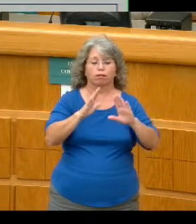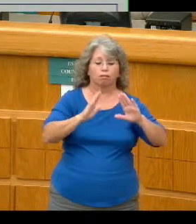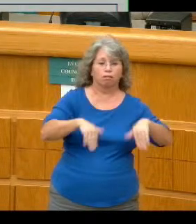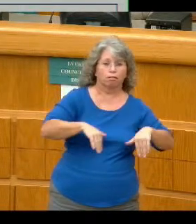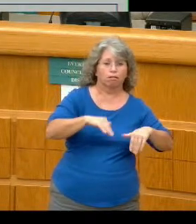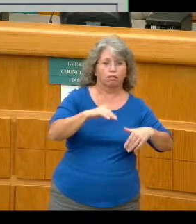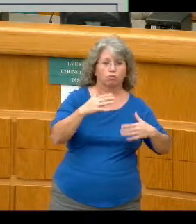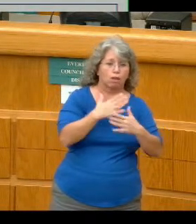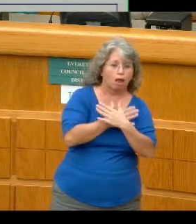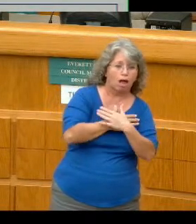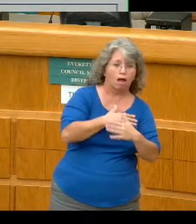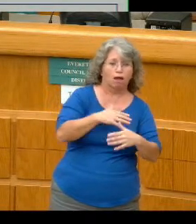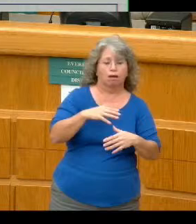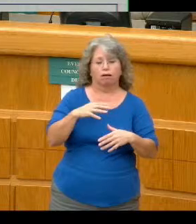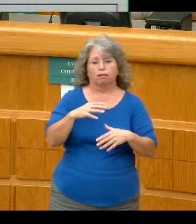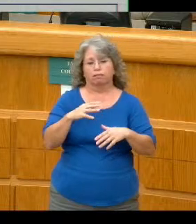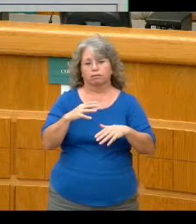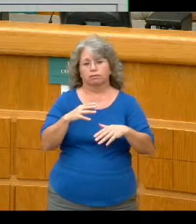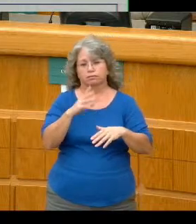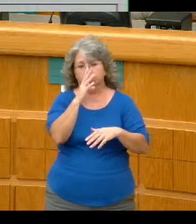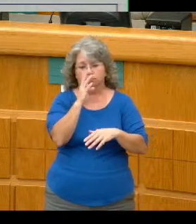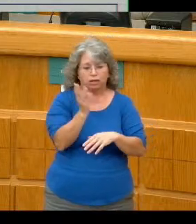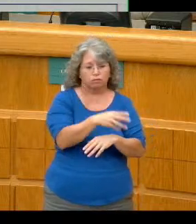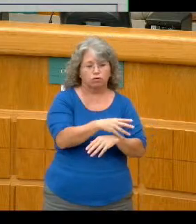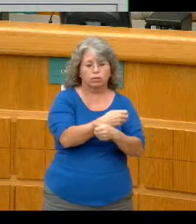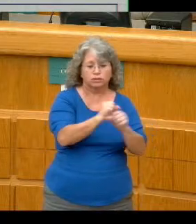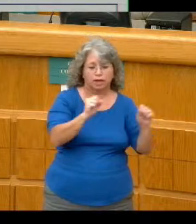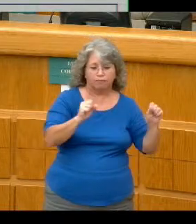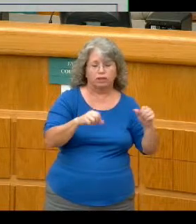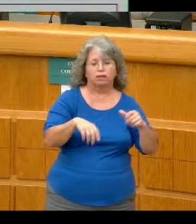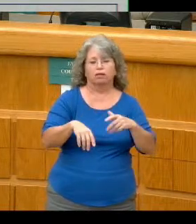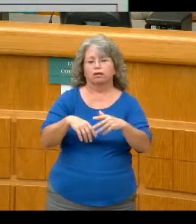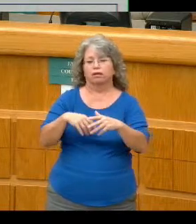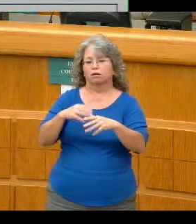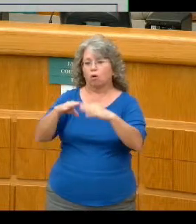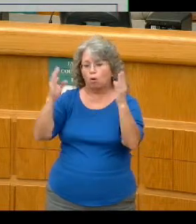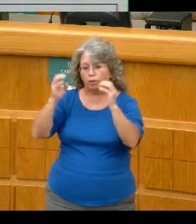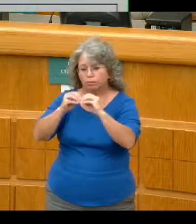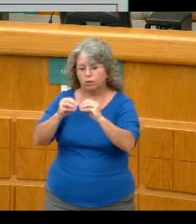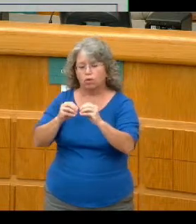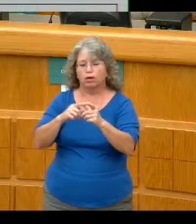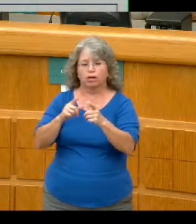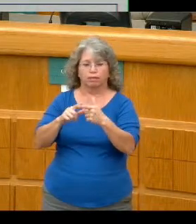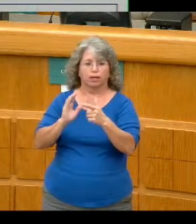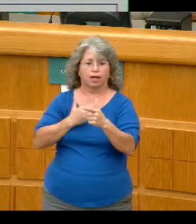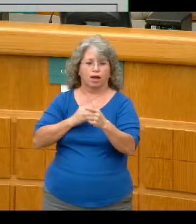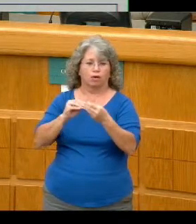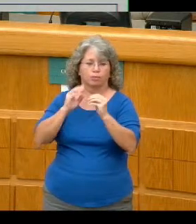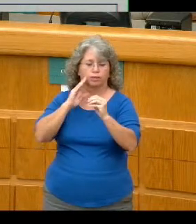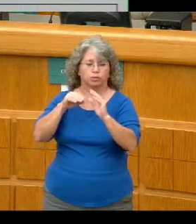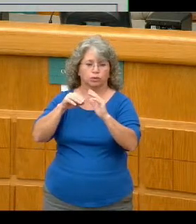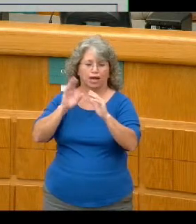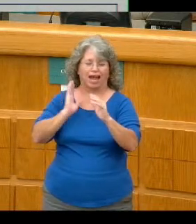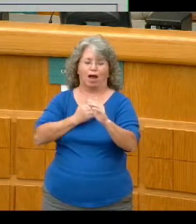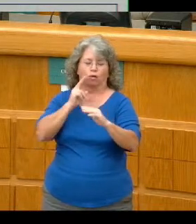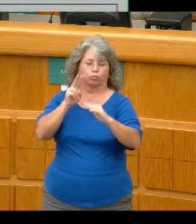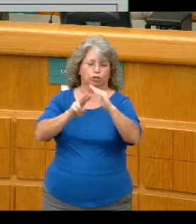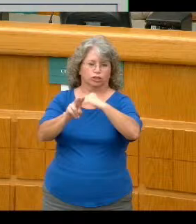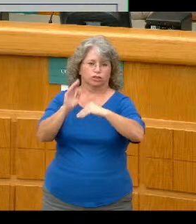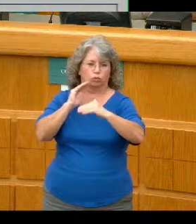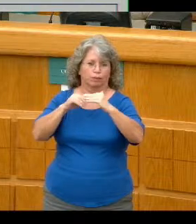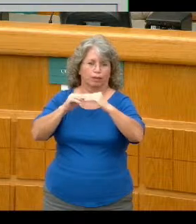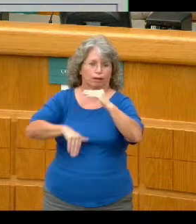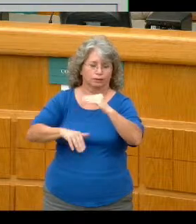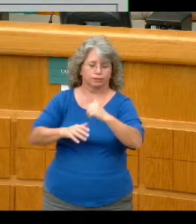and then we expect the number of cases will start to increase. For the ICU, this is really what we're concerned about with hospitals, because